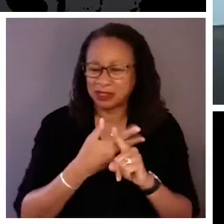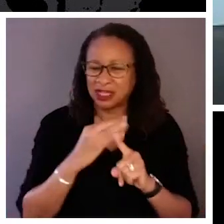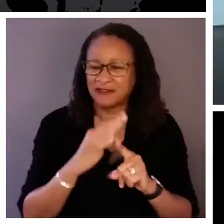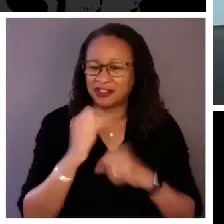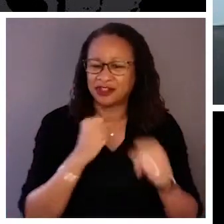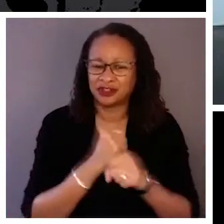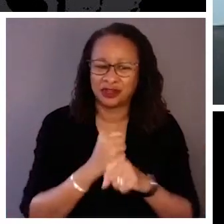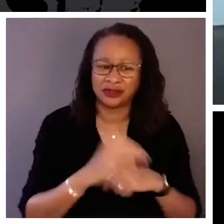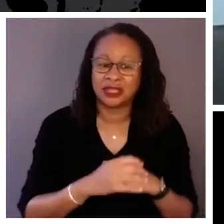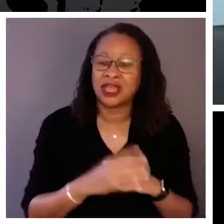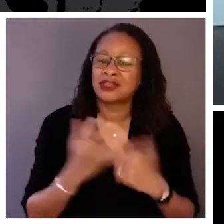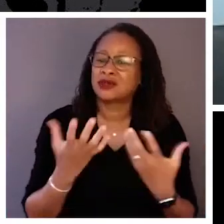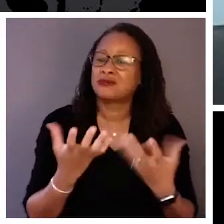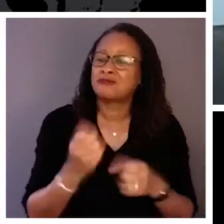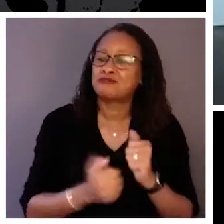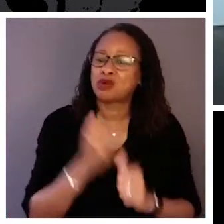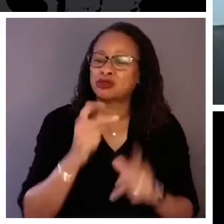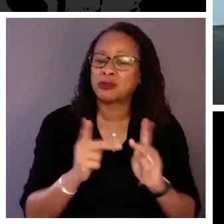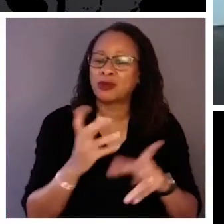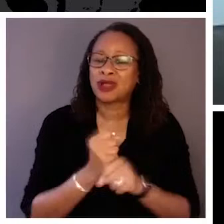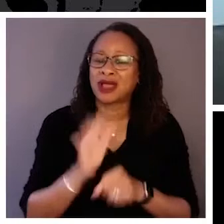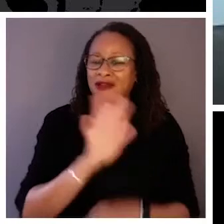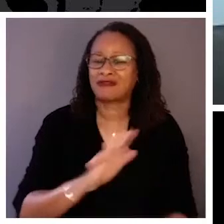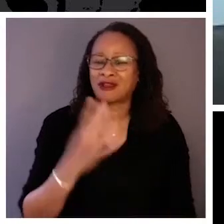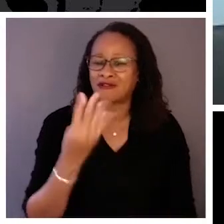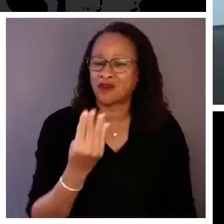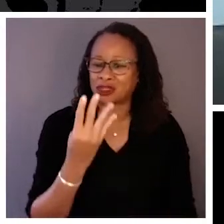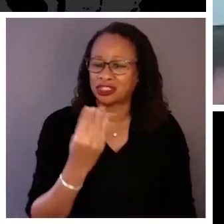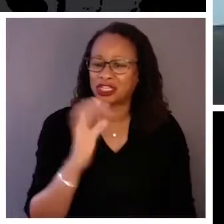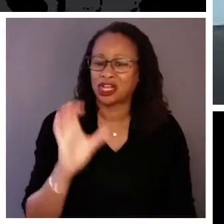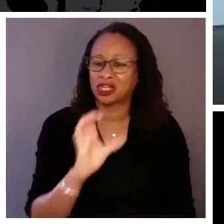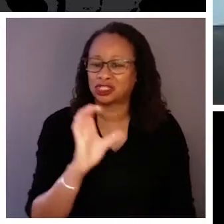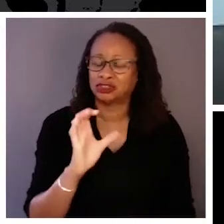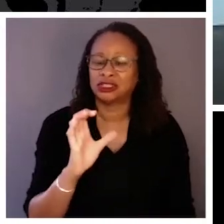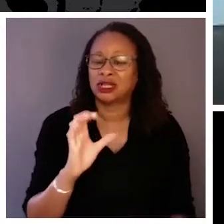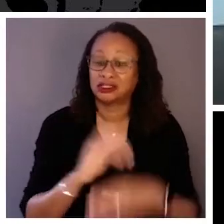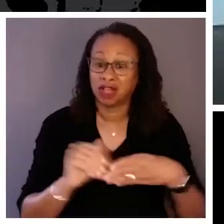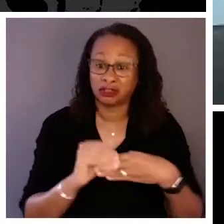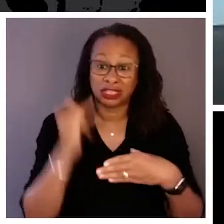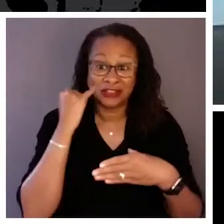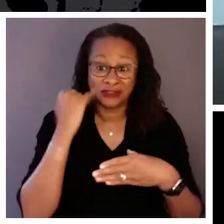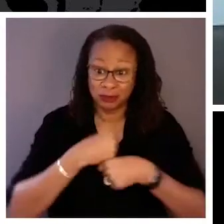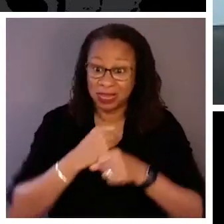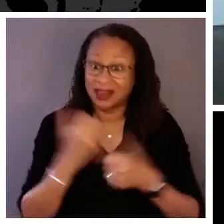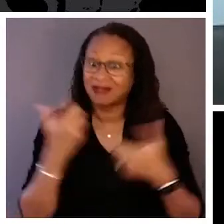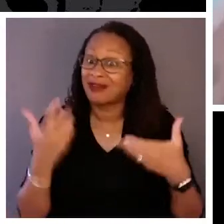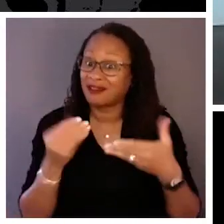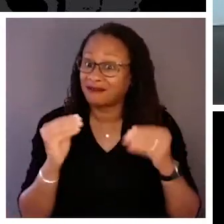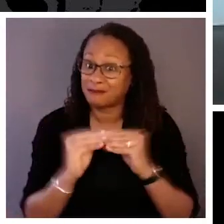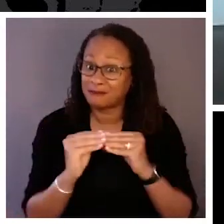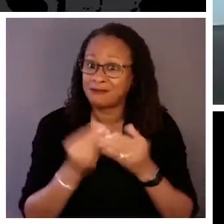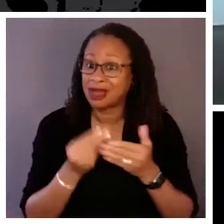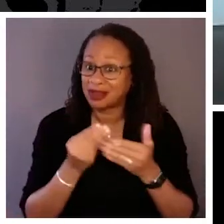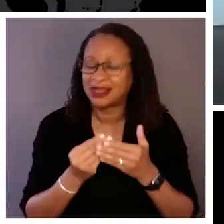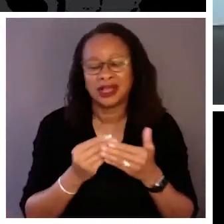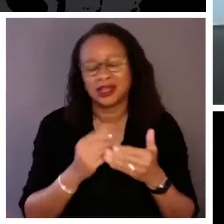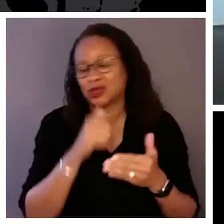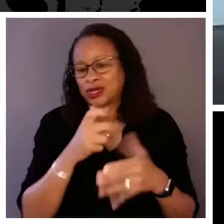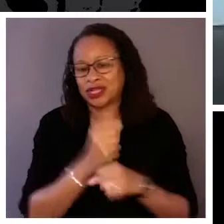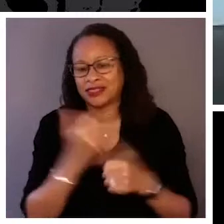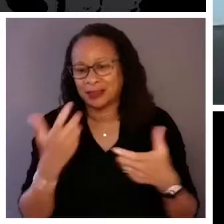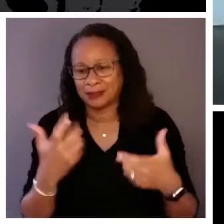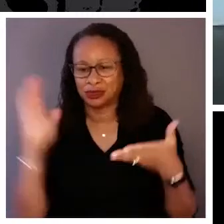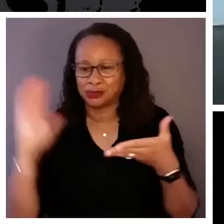did too, but if you didn't, it's because of a phase out of income. So go back through your information when you start to